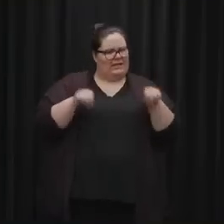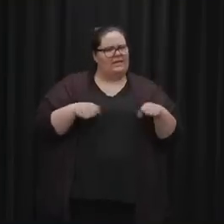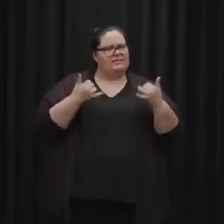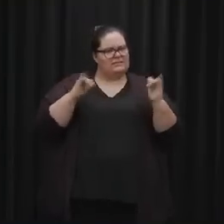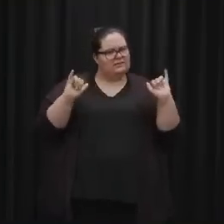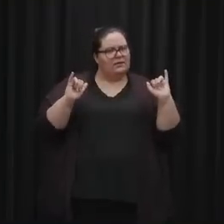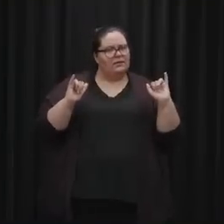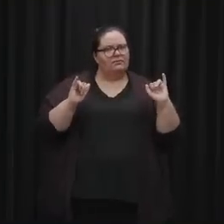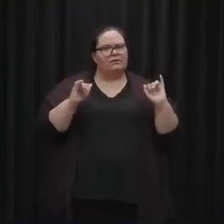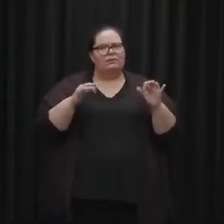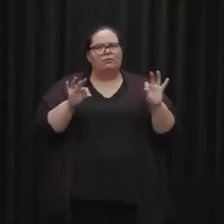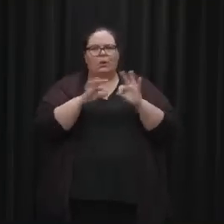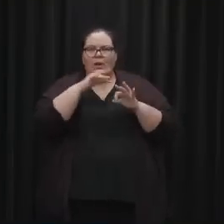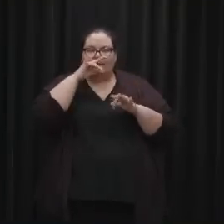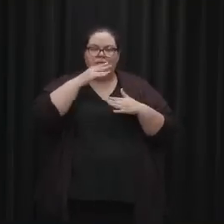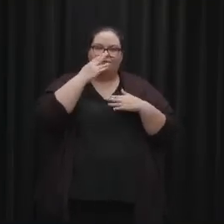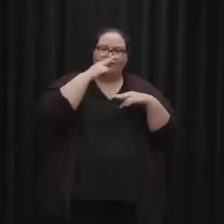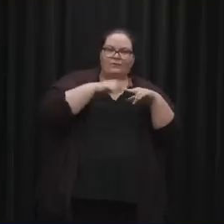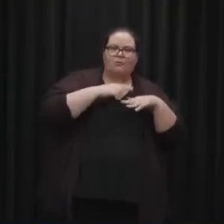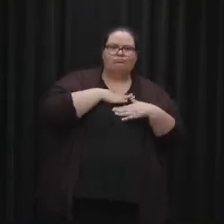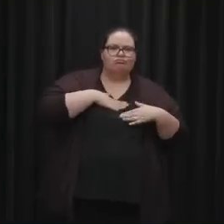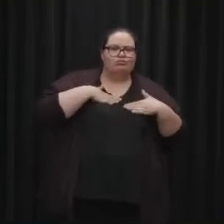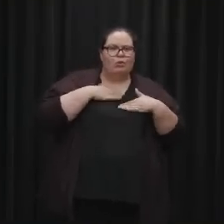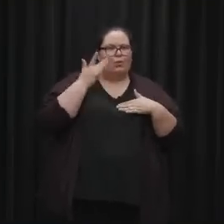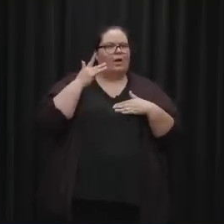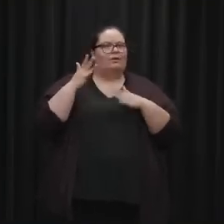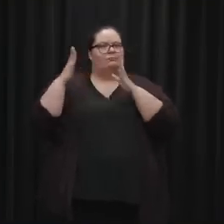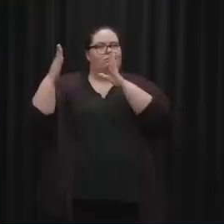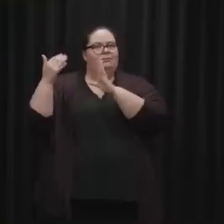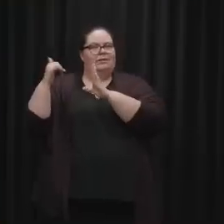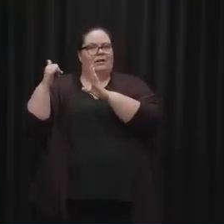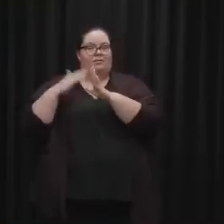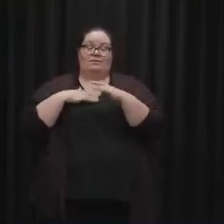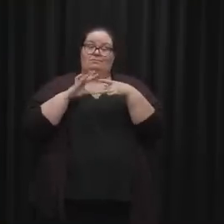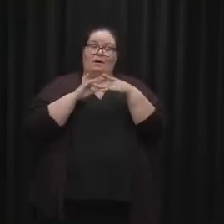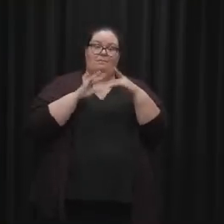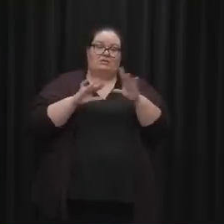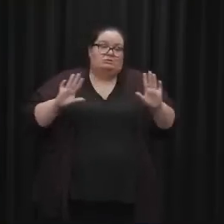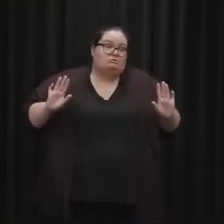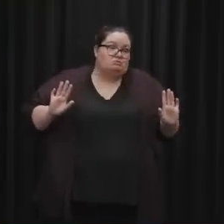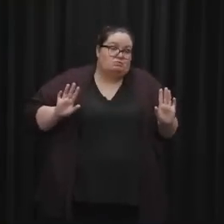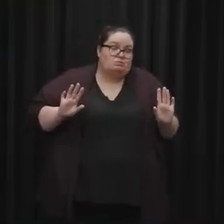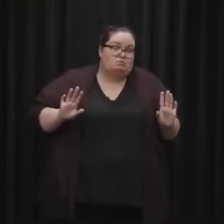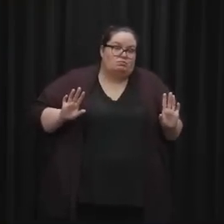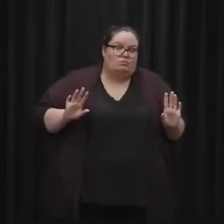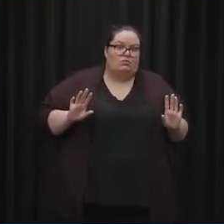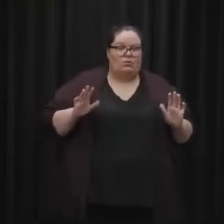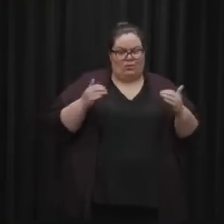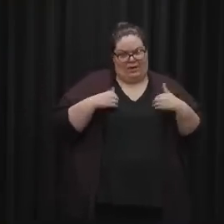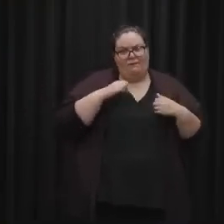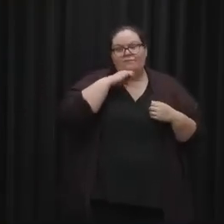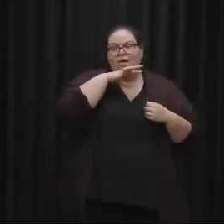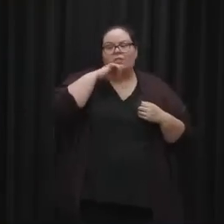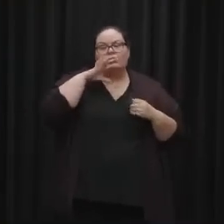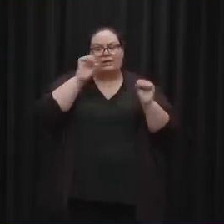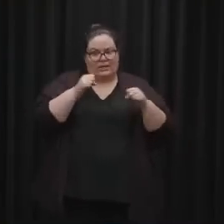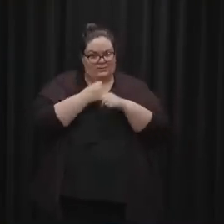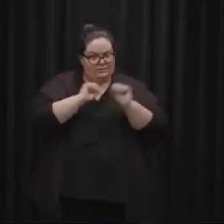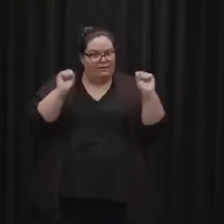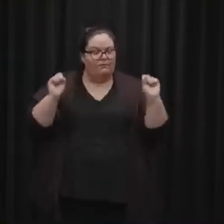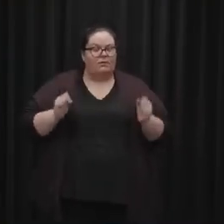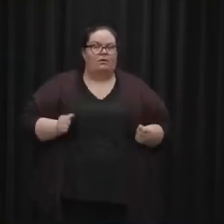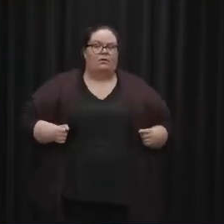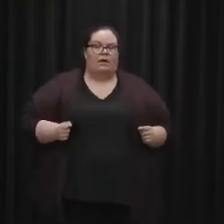and how kids can have fun while we're in the yellow phase. And that's my message really is we can have Halloween, we can do it